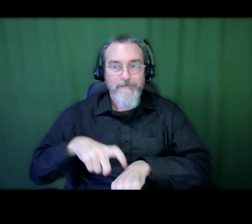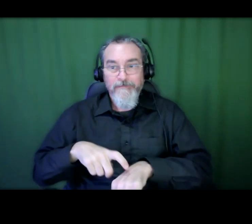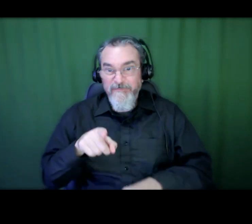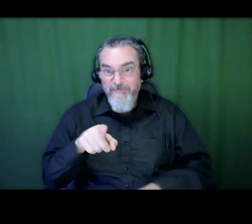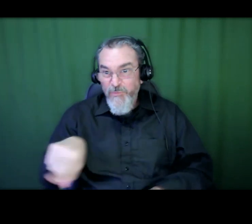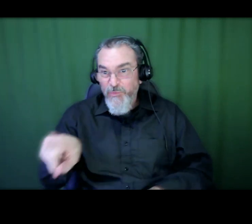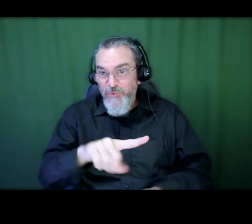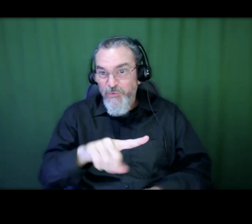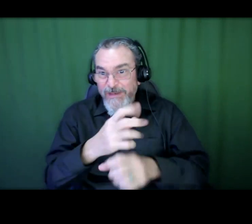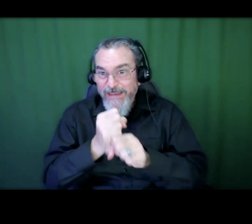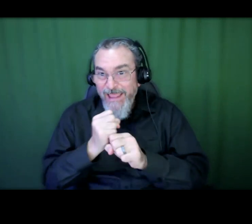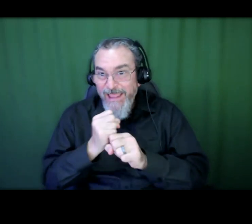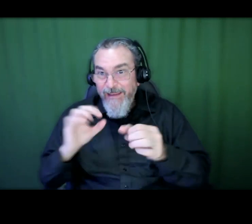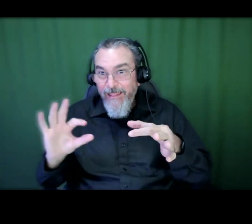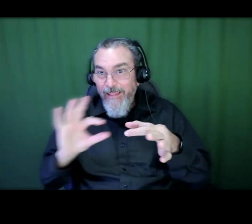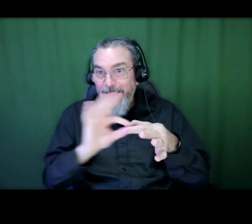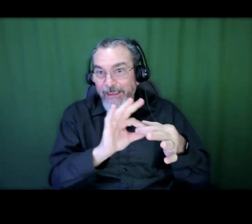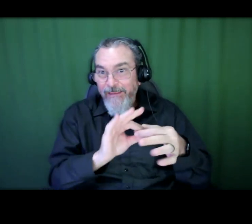link?